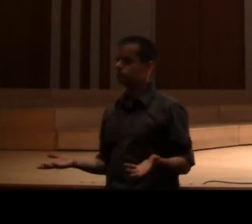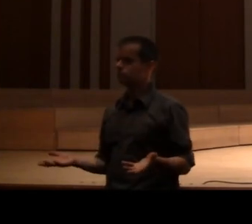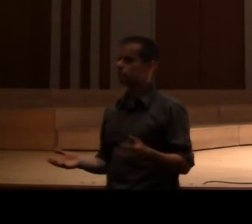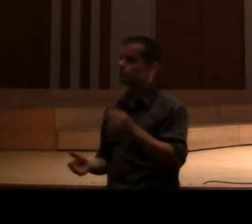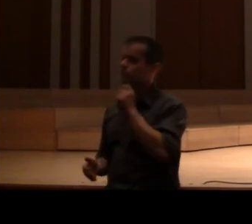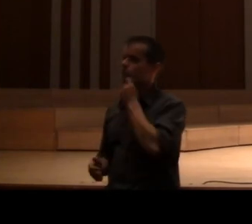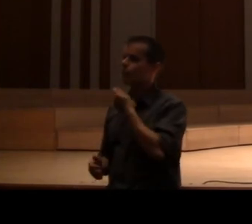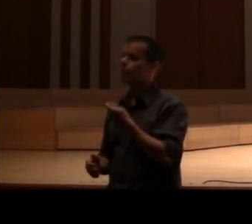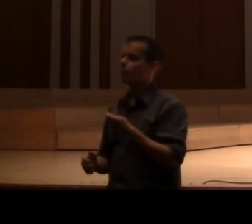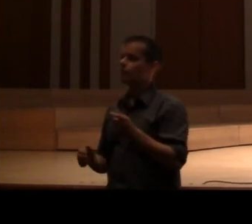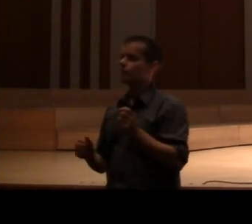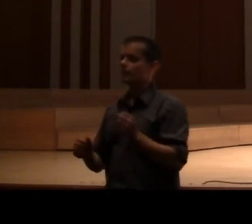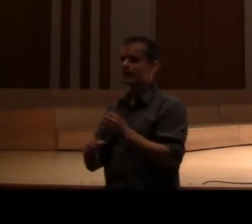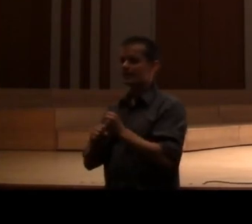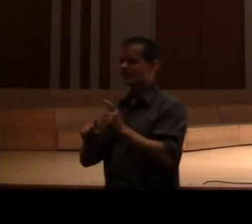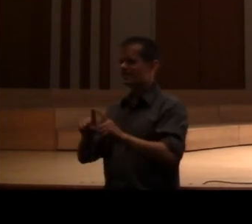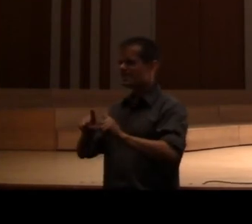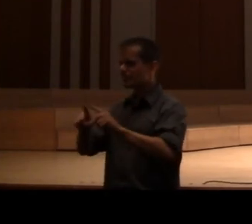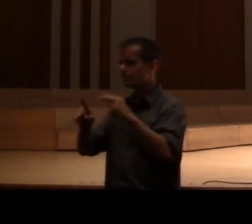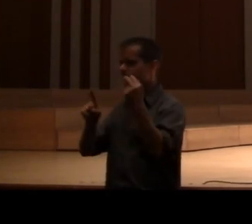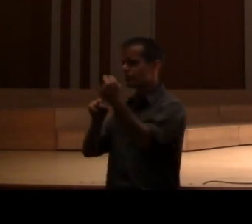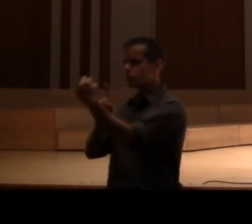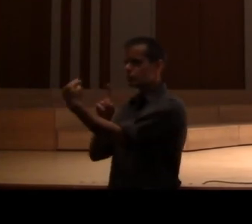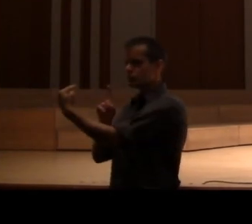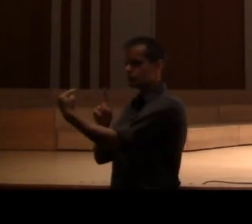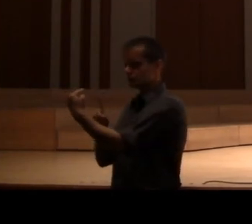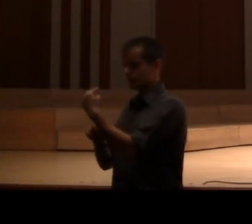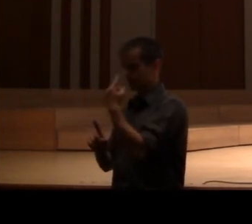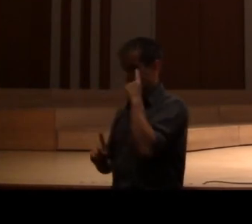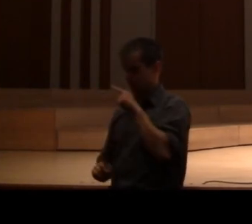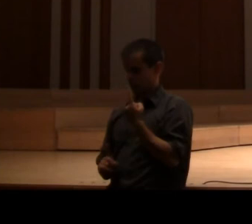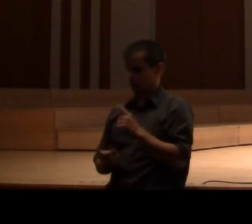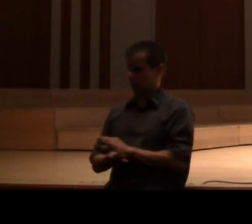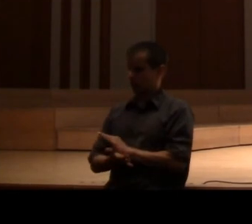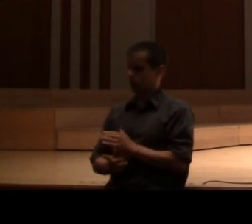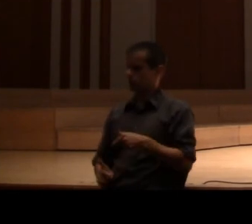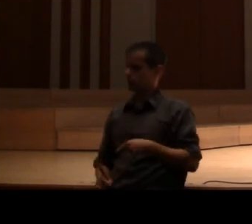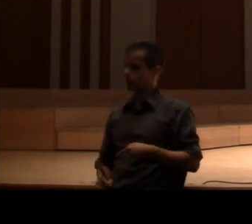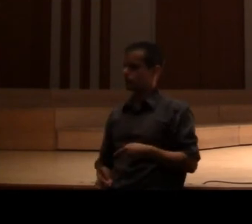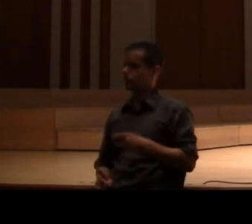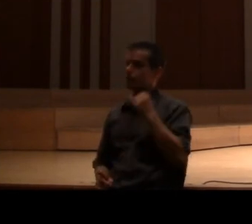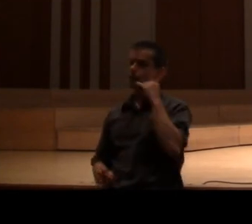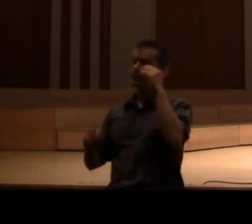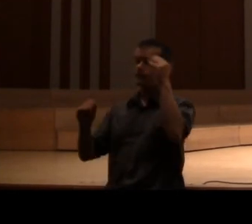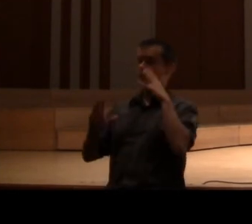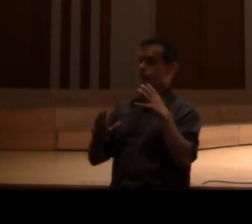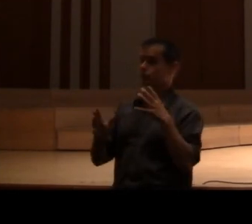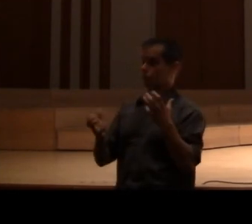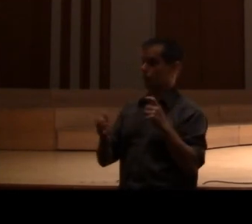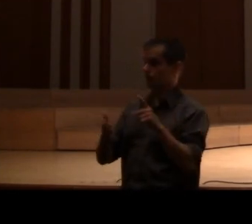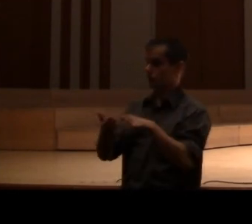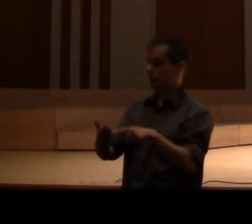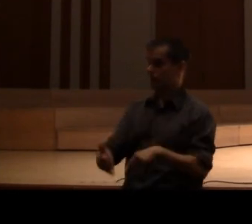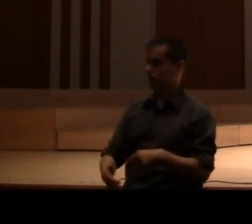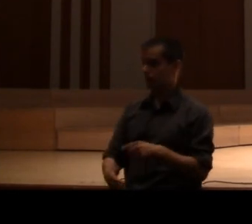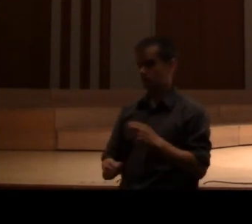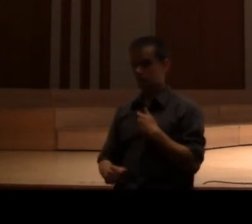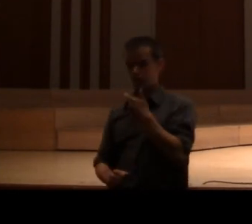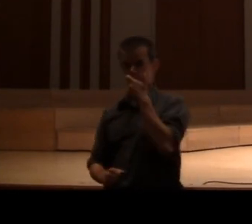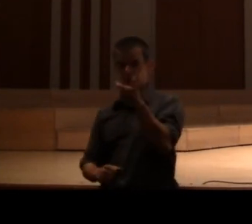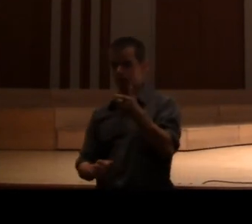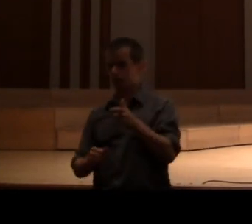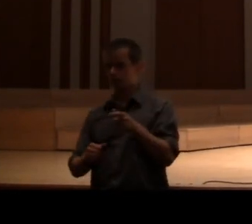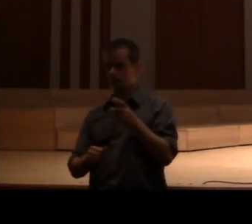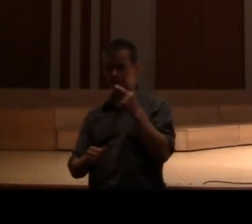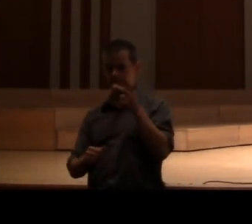that suddenly you can get all these different points of views added on one document. And if a teacher, say, chooses to edit it, then the student can watch them doing it in real